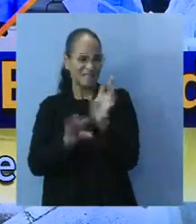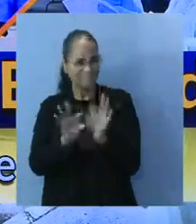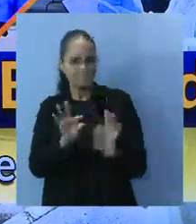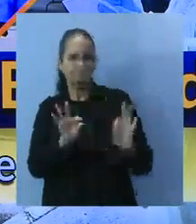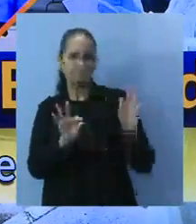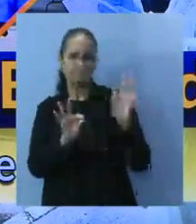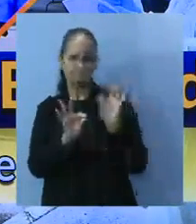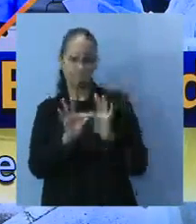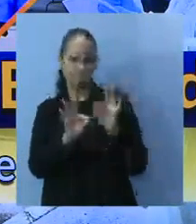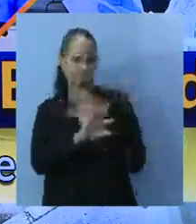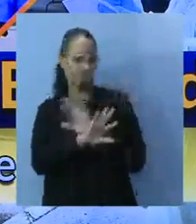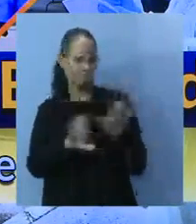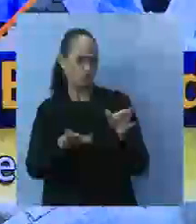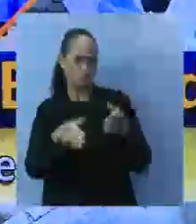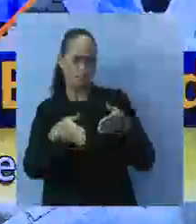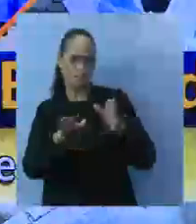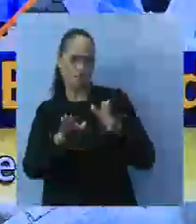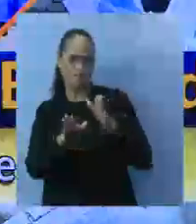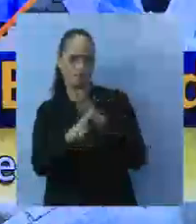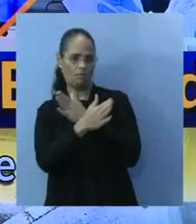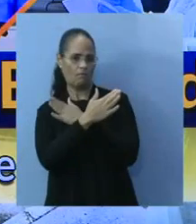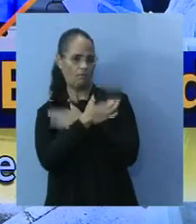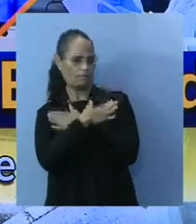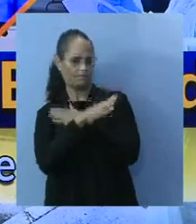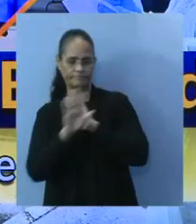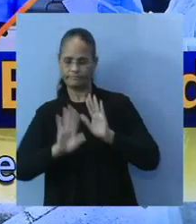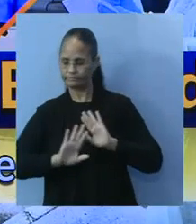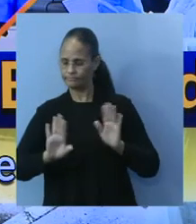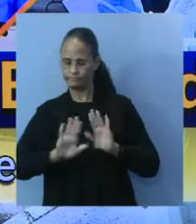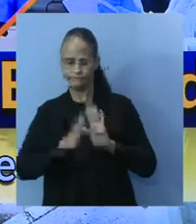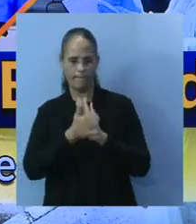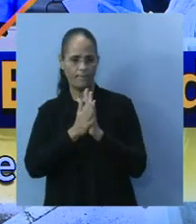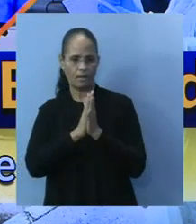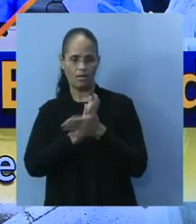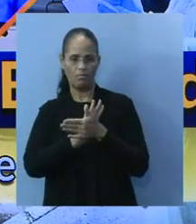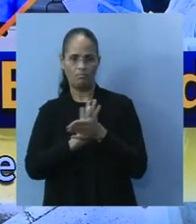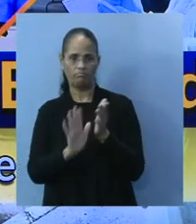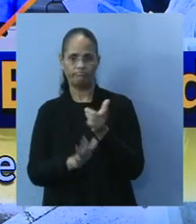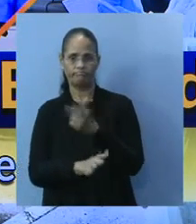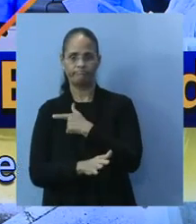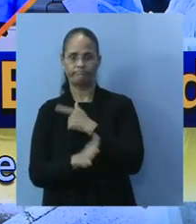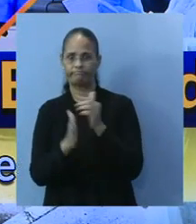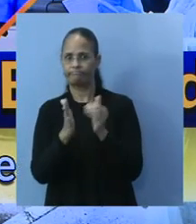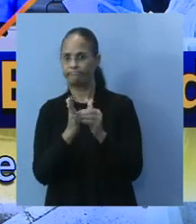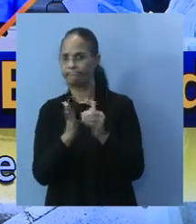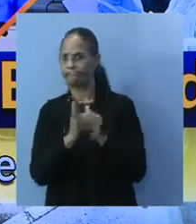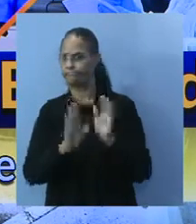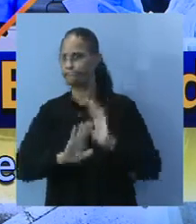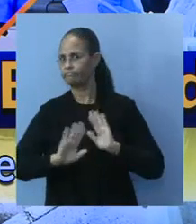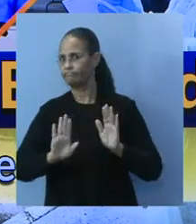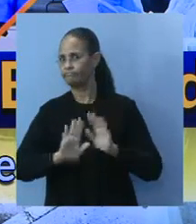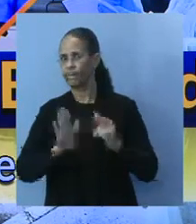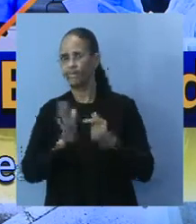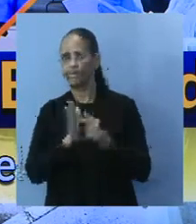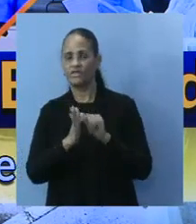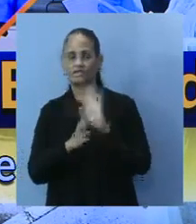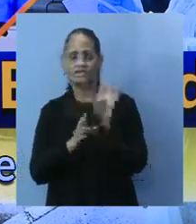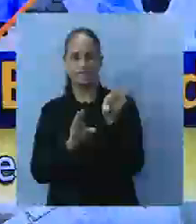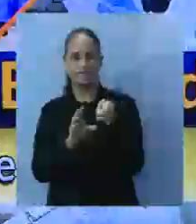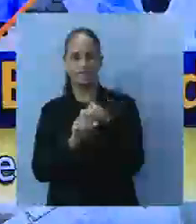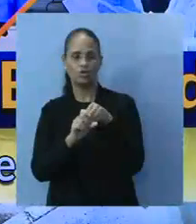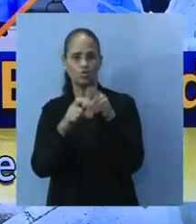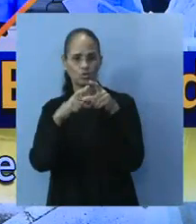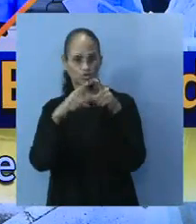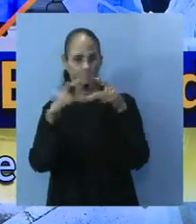we do not let our defenses down and become complacent again. This includes wearing